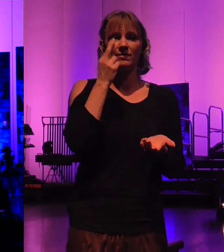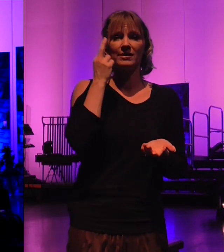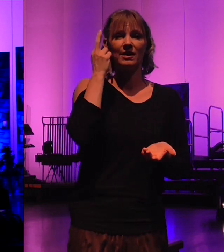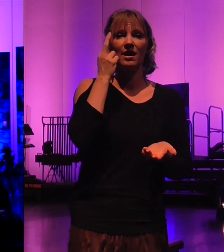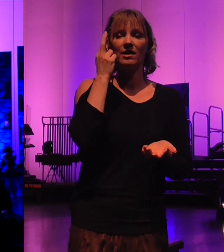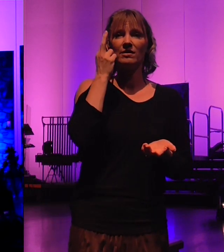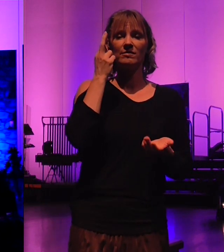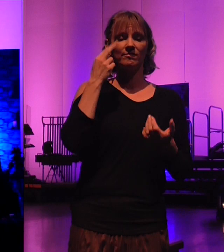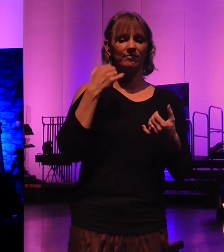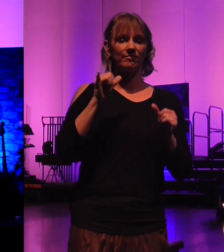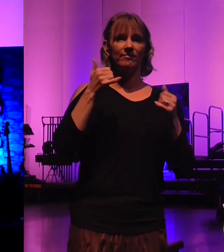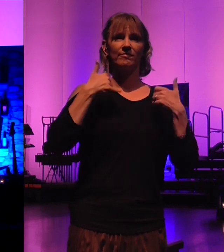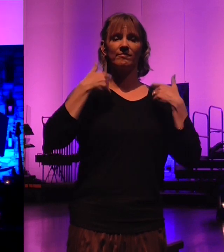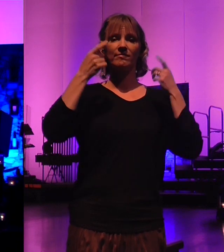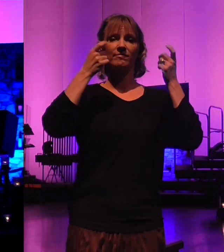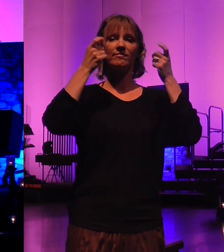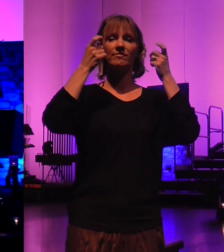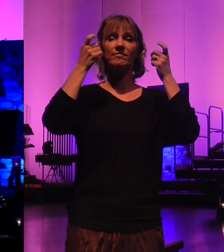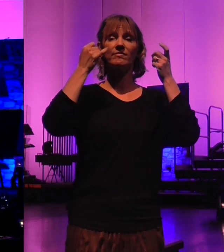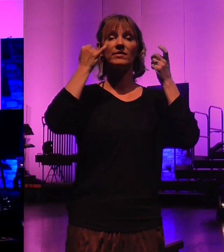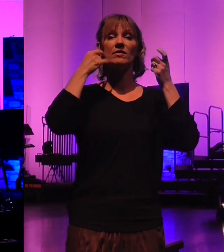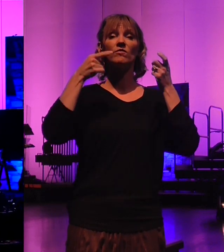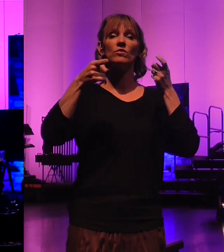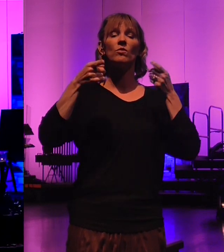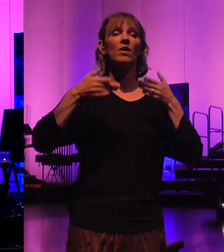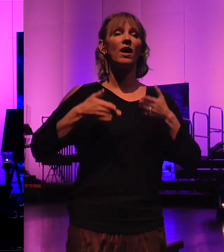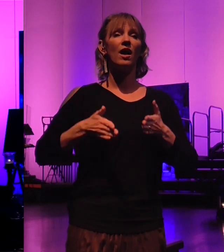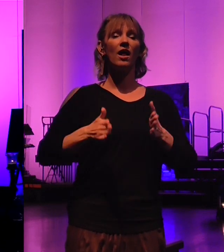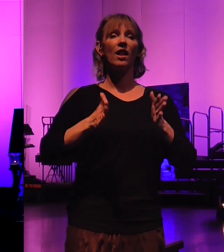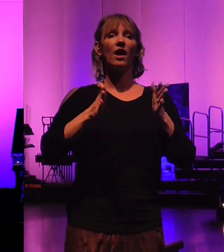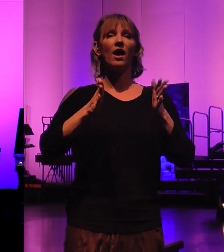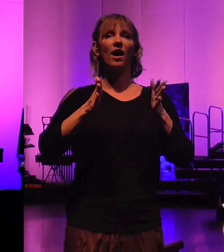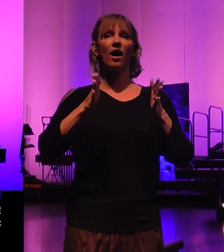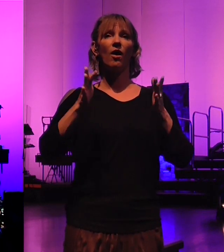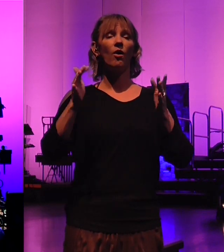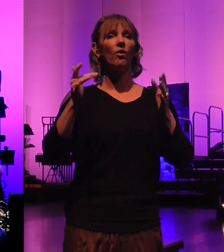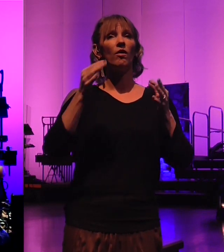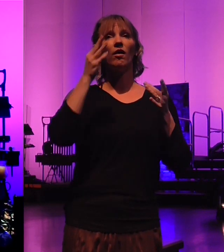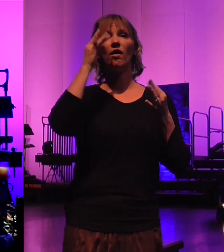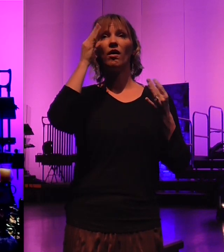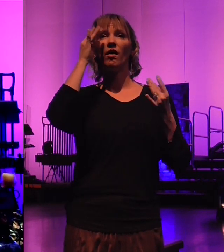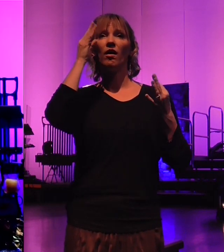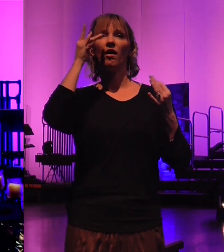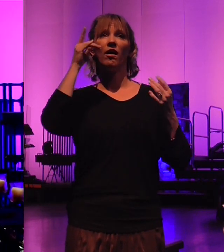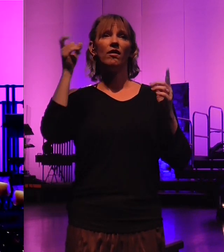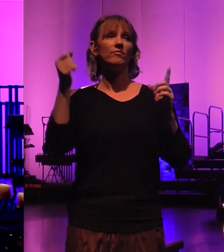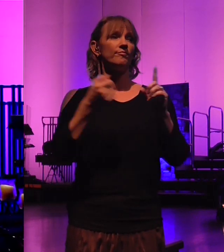And if you let it idle, ain't no telling where it'll go.